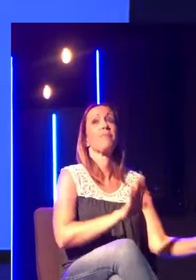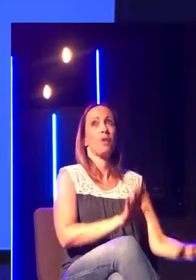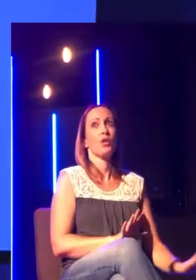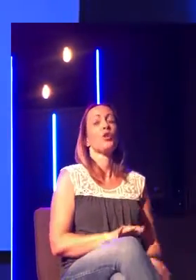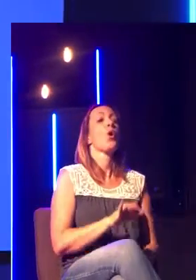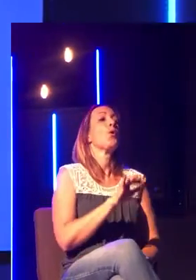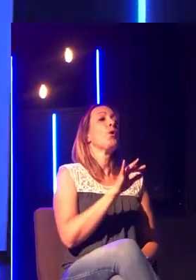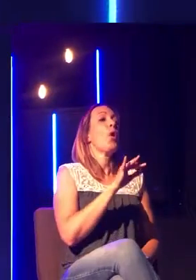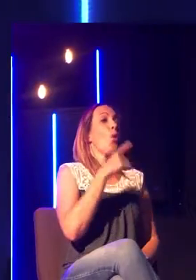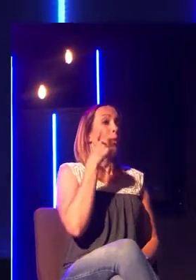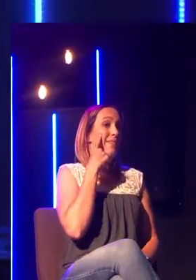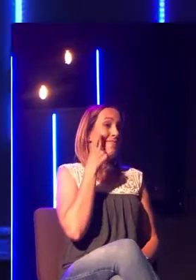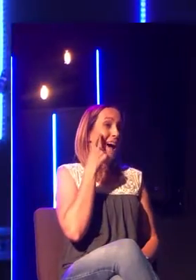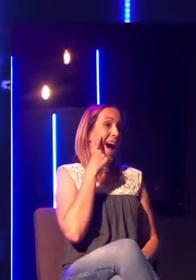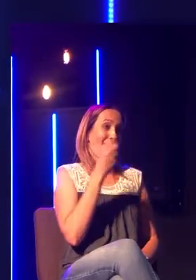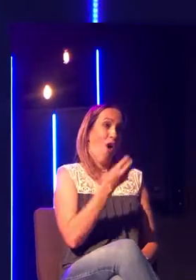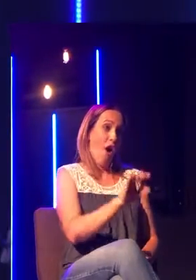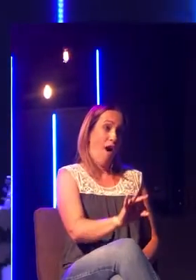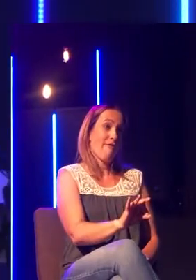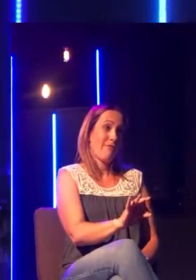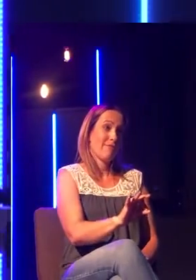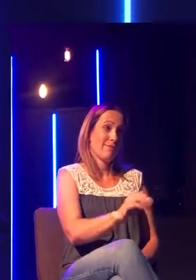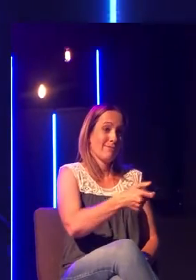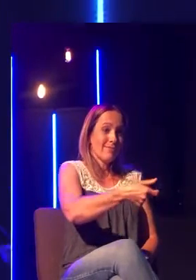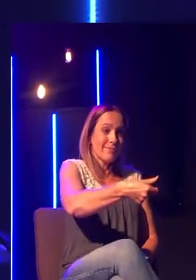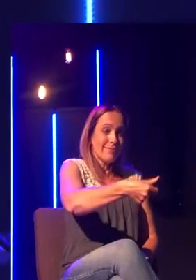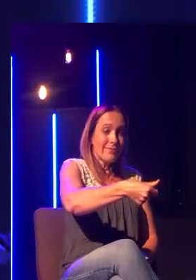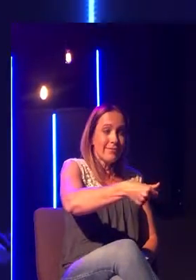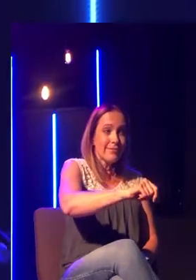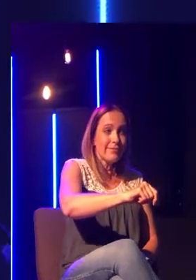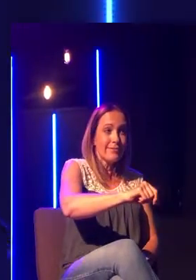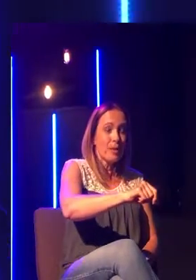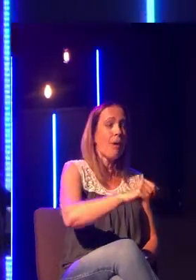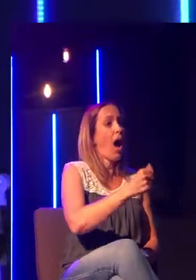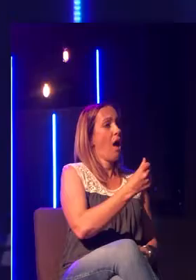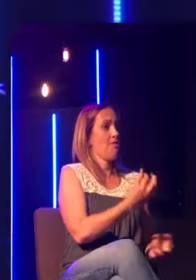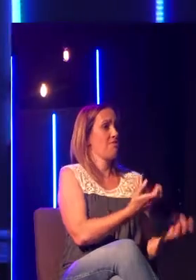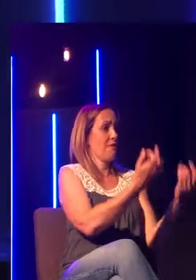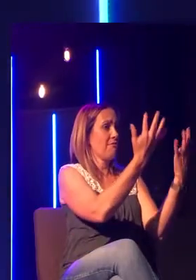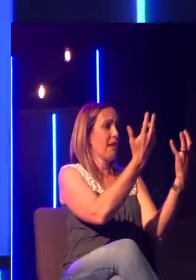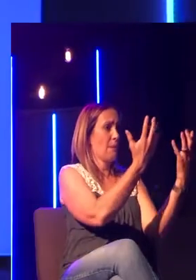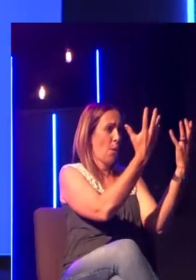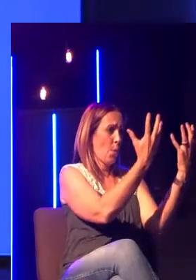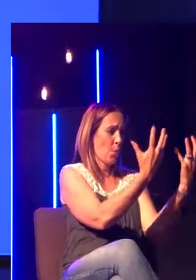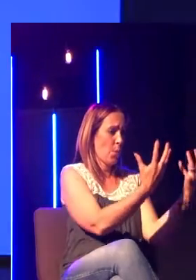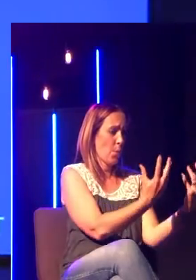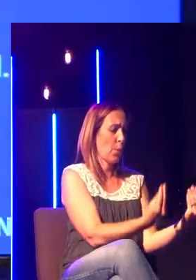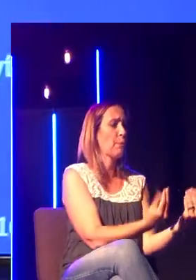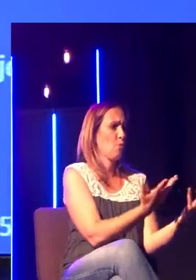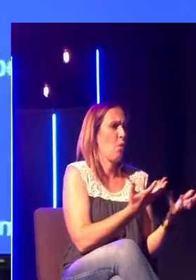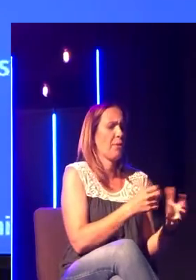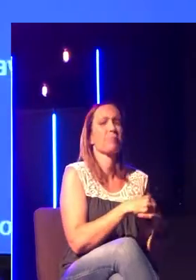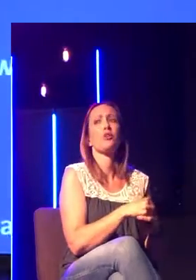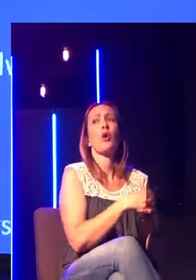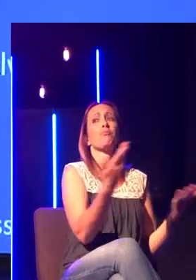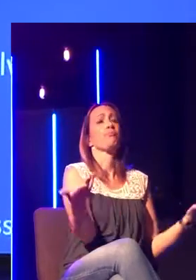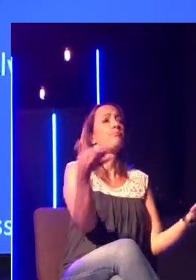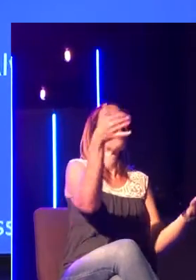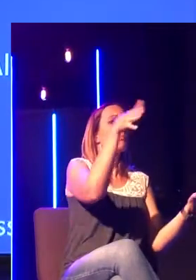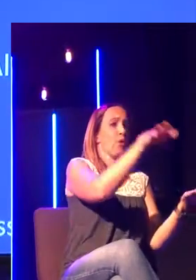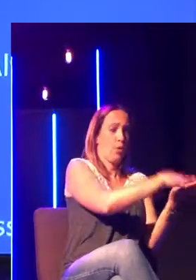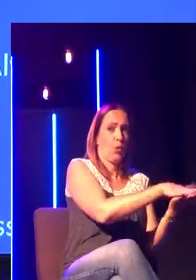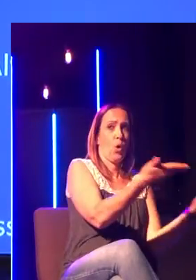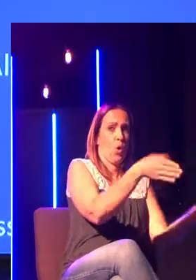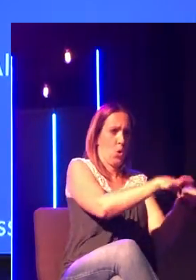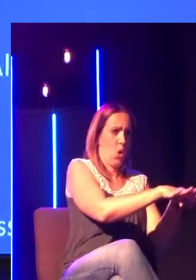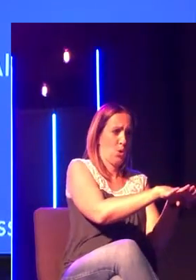what we thought was off. We just turned it down, but I wanted to kill the flame, so I closed the stove, and